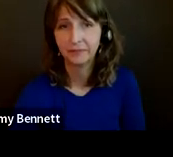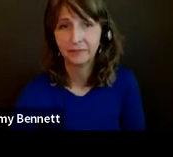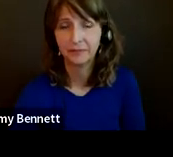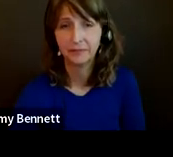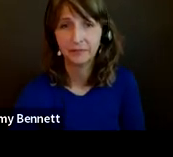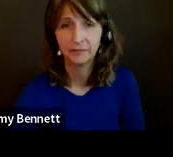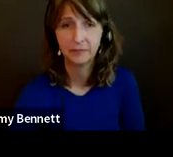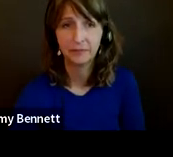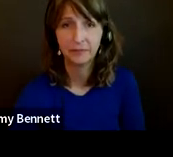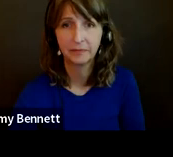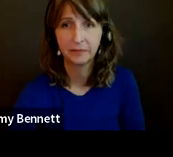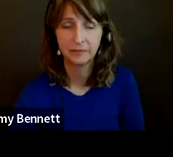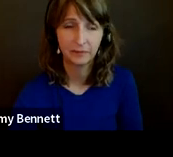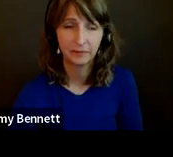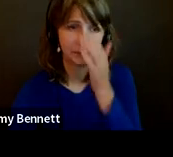hold on to me.